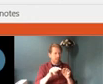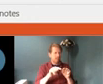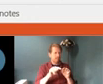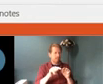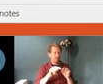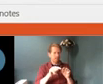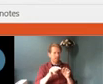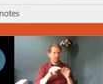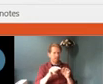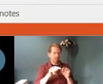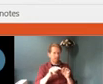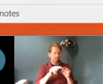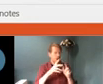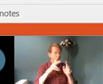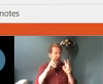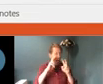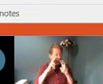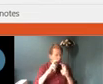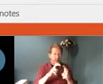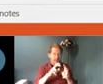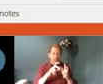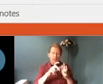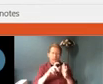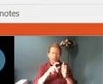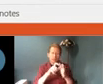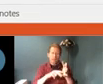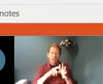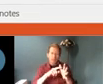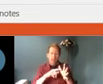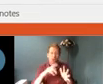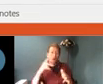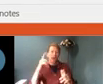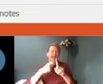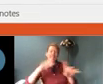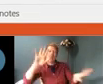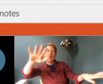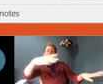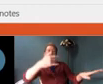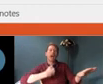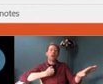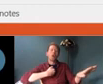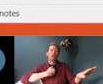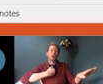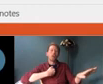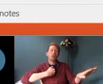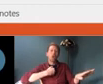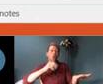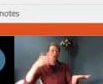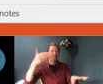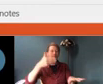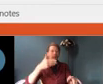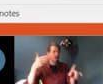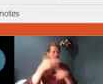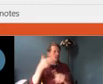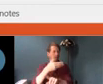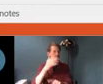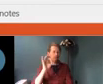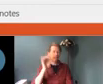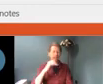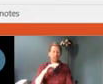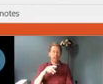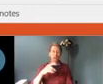the mitochondrial DNA, which is outside of the nucleus, inside. Sorry to interrupt. I don't think your slides are moving along. Are you